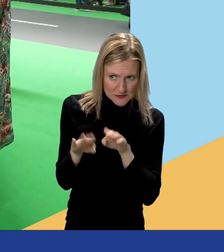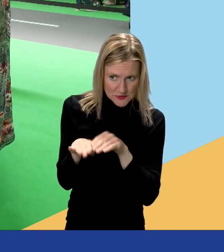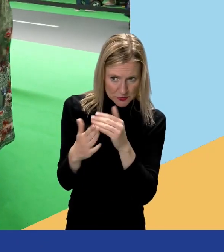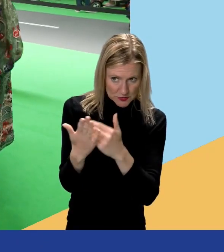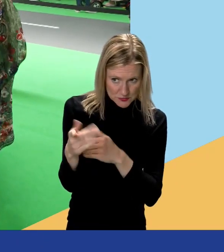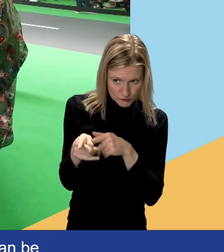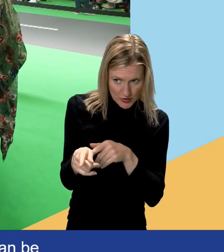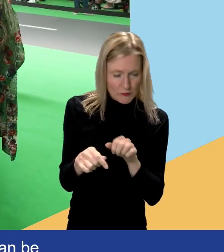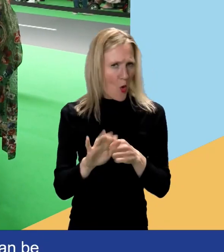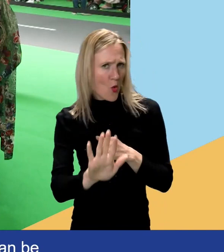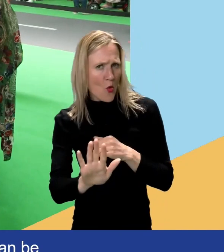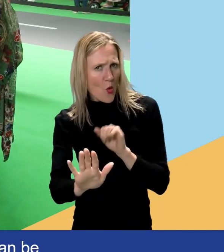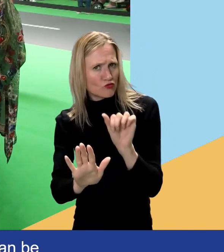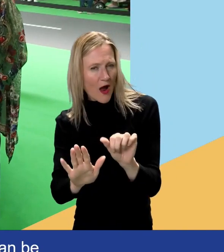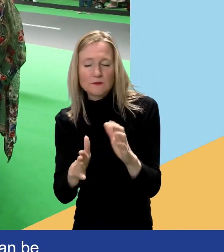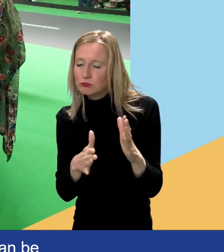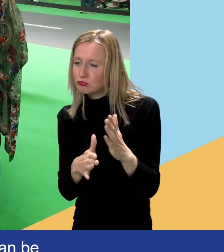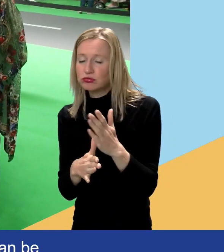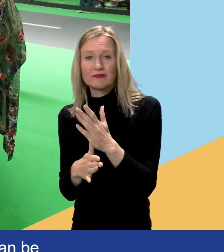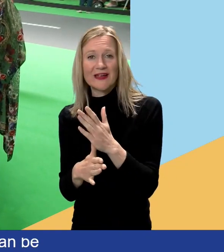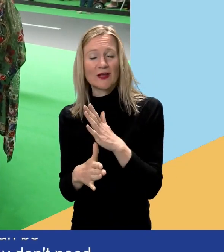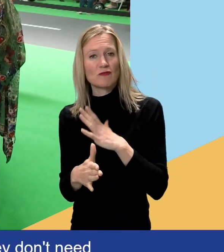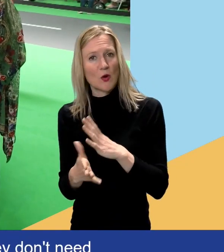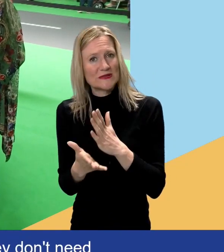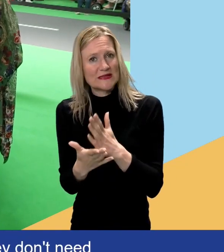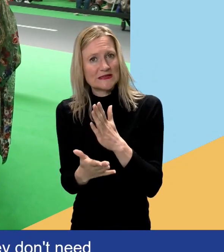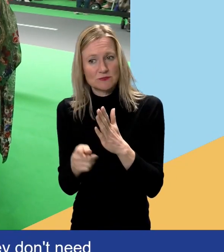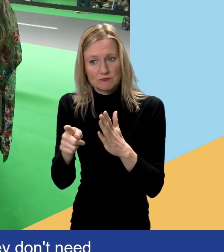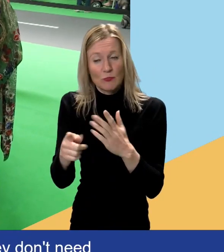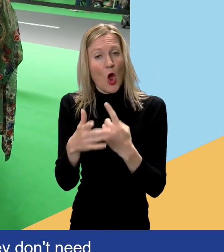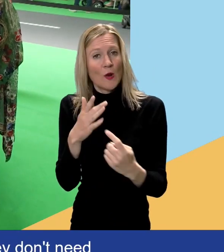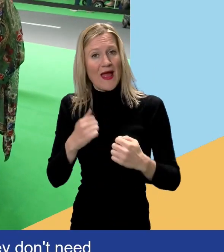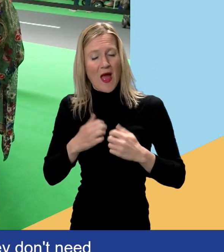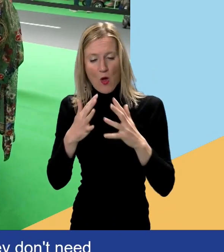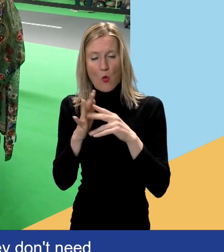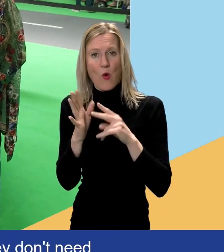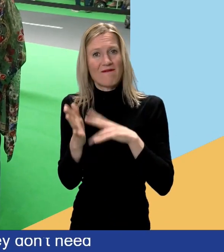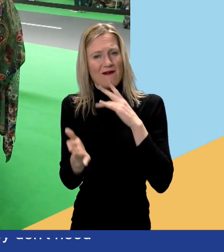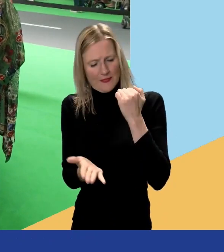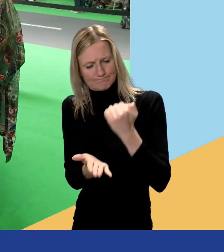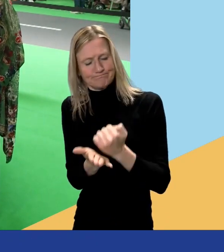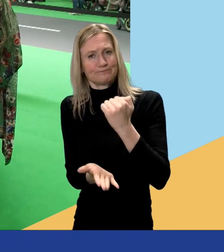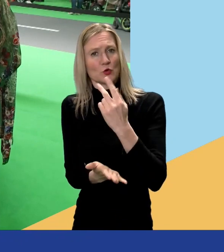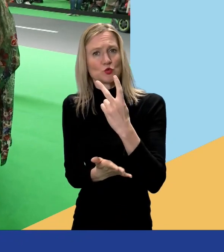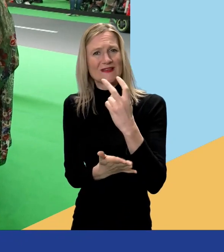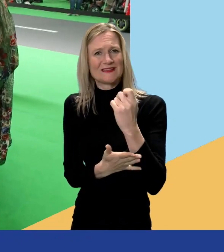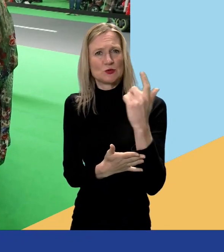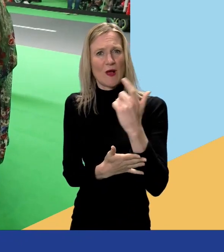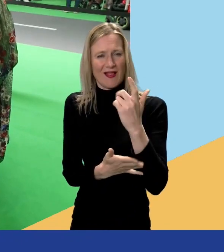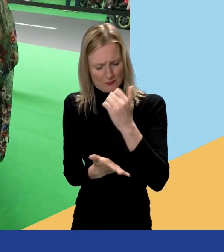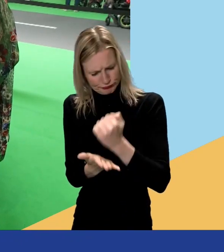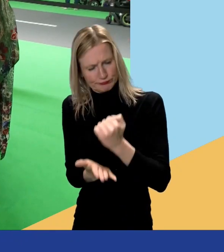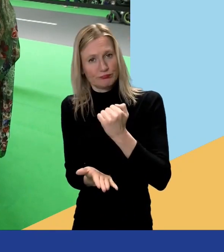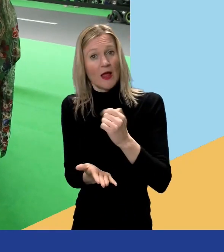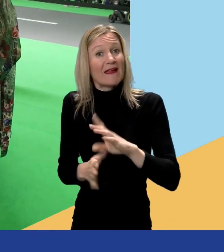safety of it. Exactly right. Yeah, it's a prerequisite. Only vehicles, only WAVs that have this PAS 2012 standard make it onto the scheme. Right. If it hasn't got